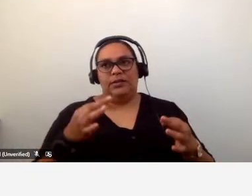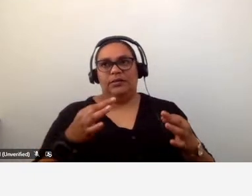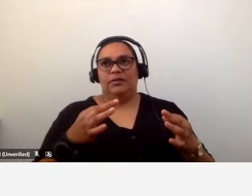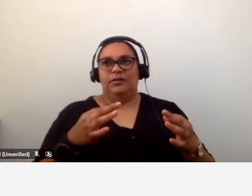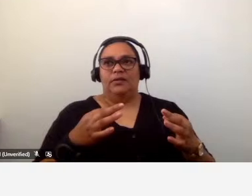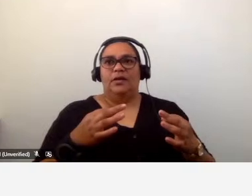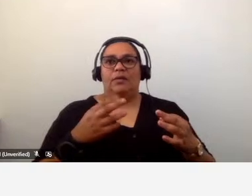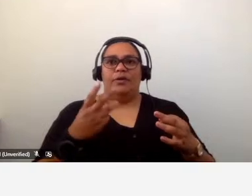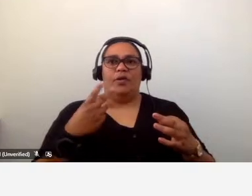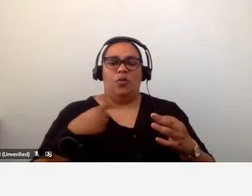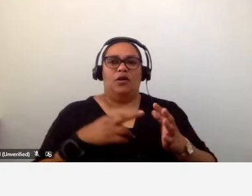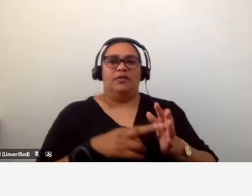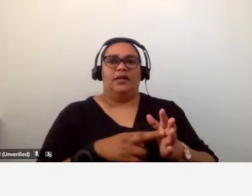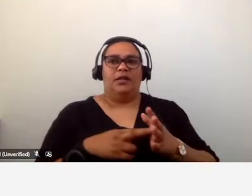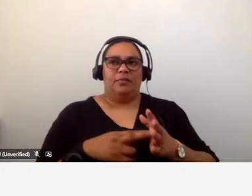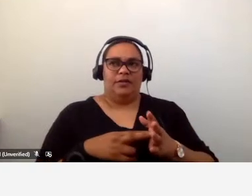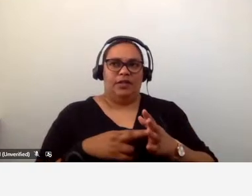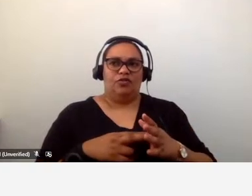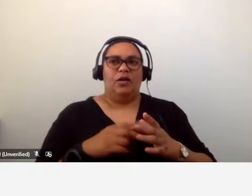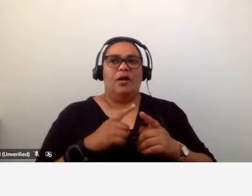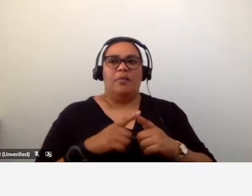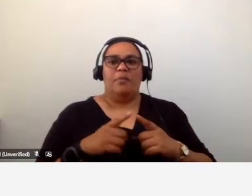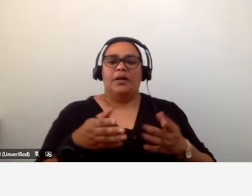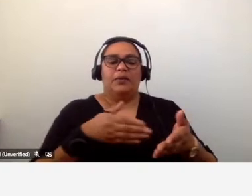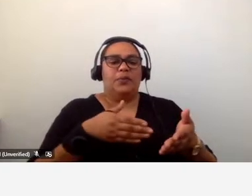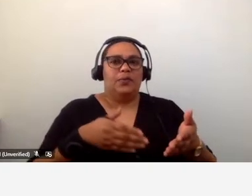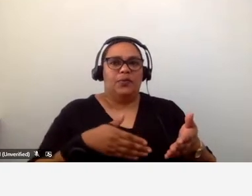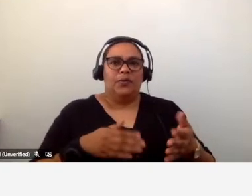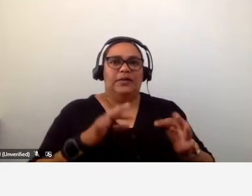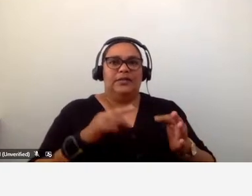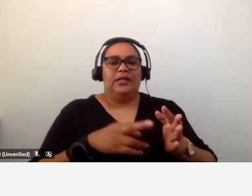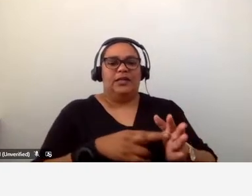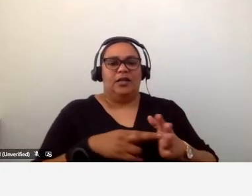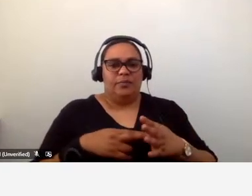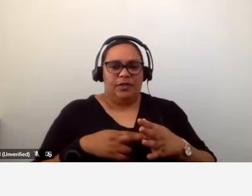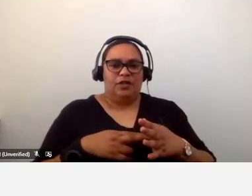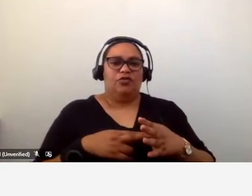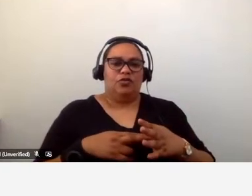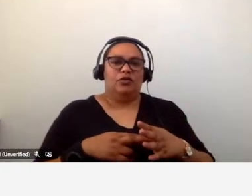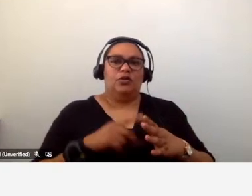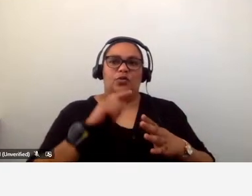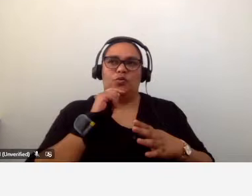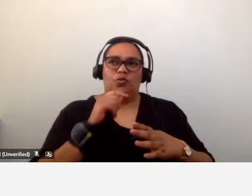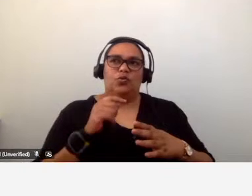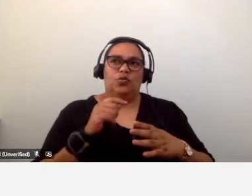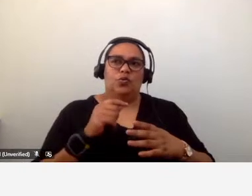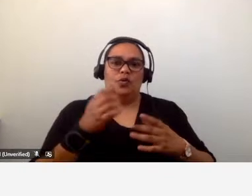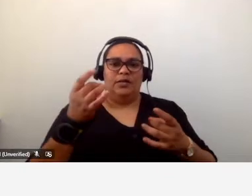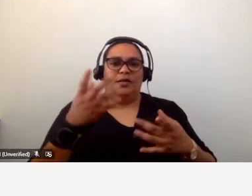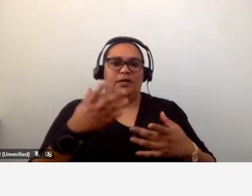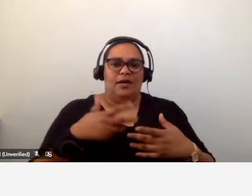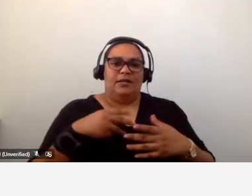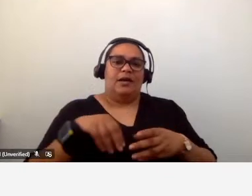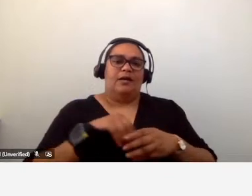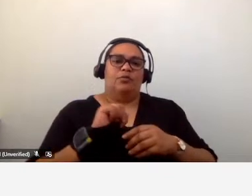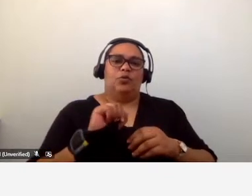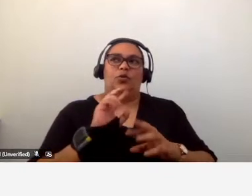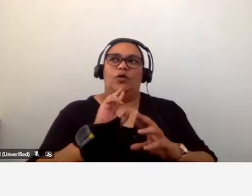were recommendations, and nowhere where such recommendations are actually indicated in the